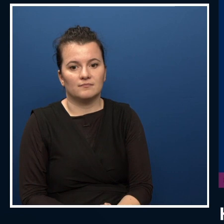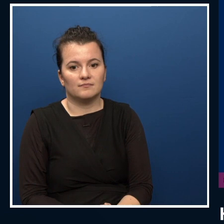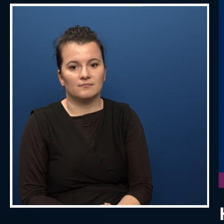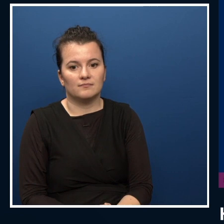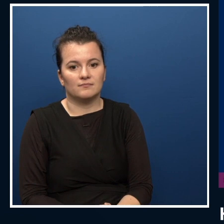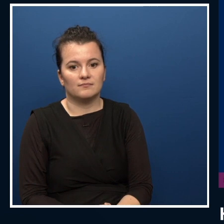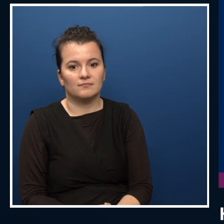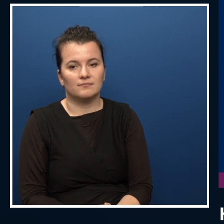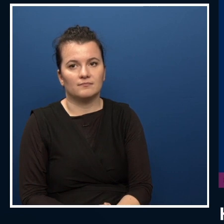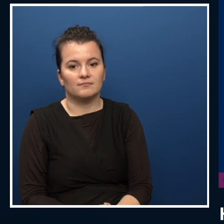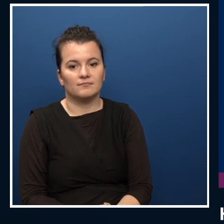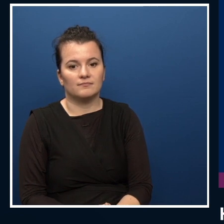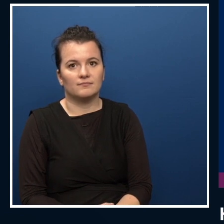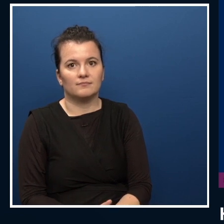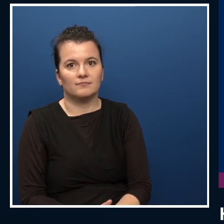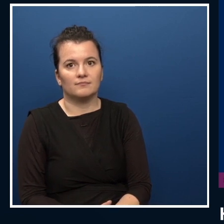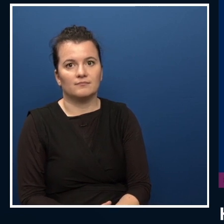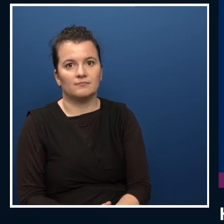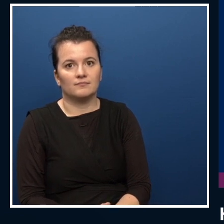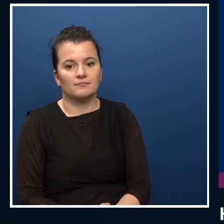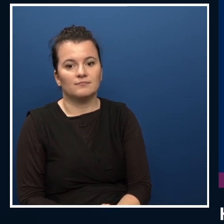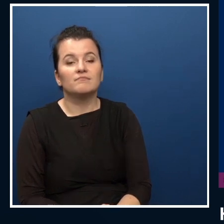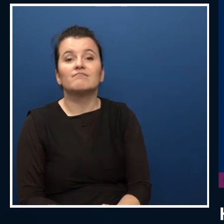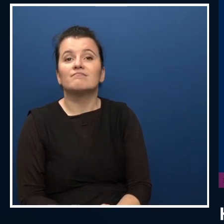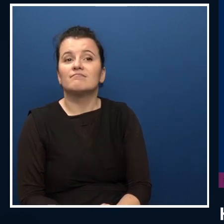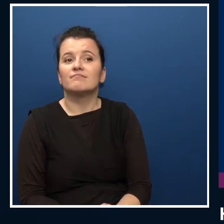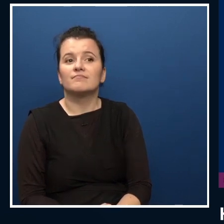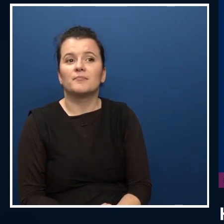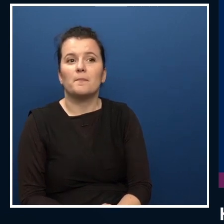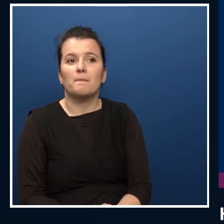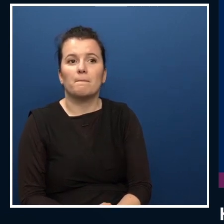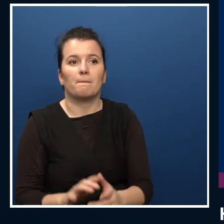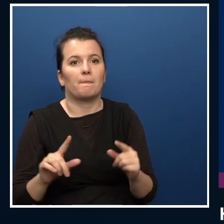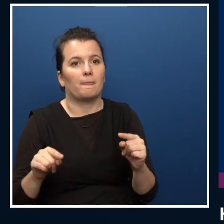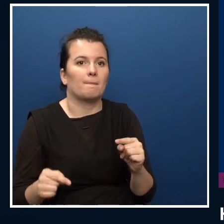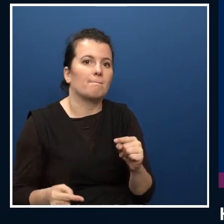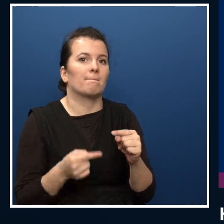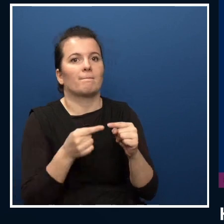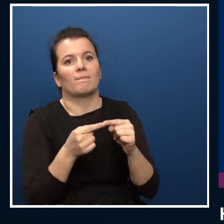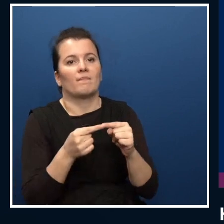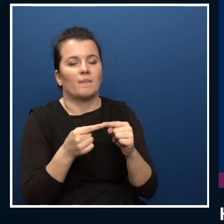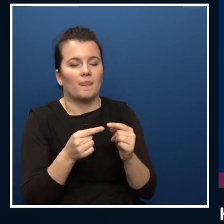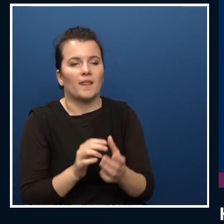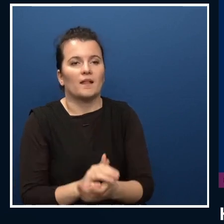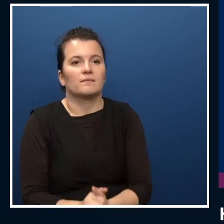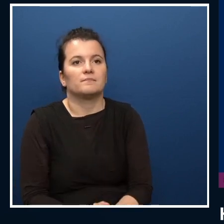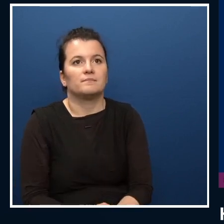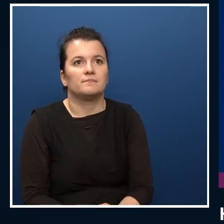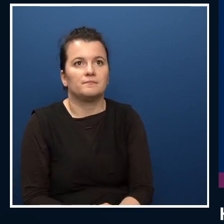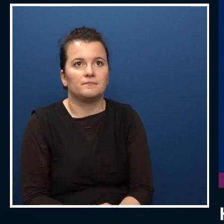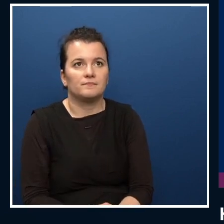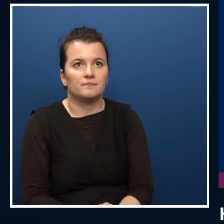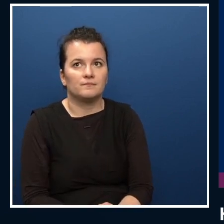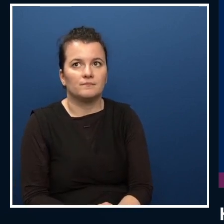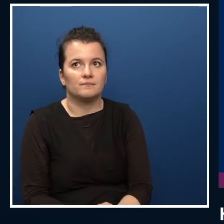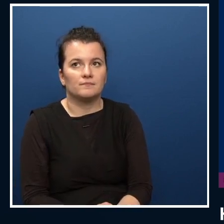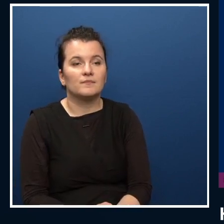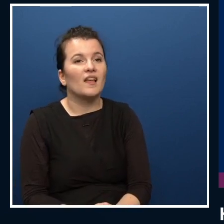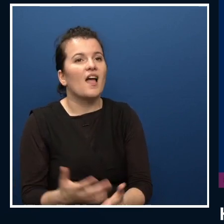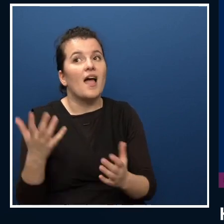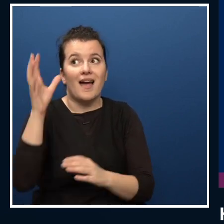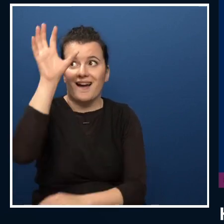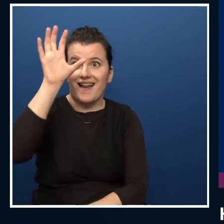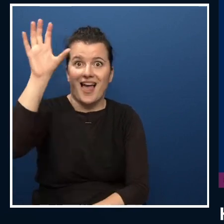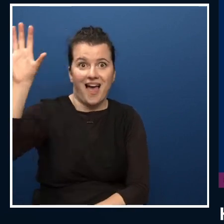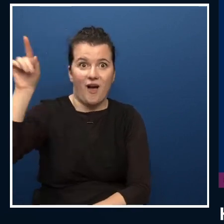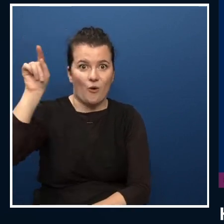Hanselman.com and the Hanselman company is an actual thing. It's not, it's just me. But that's the other thing that's exciting about the cloud, is that